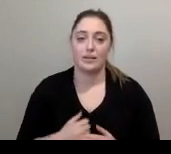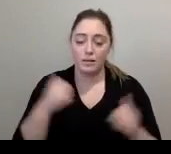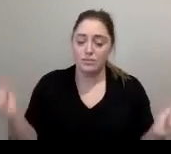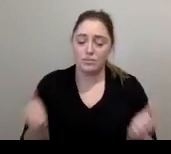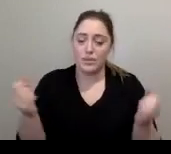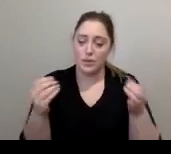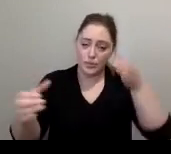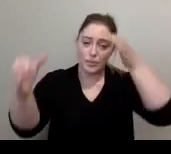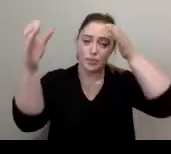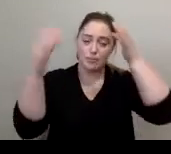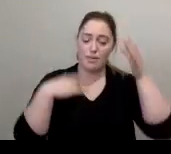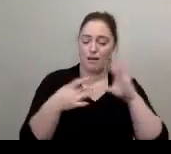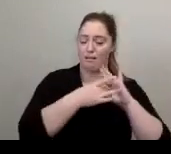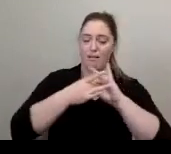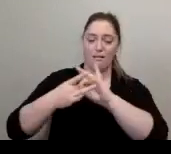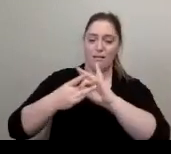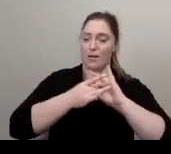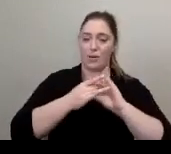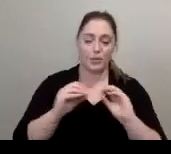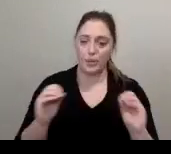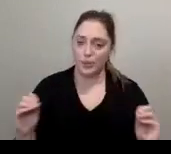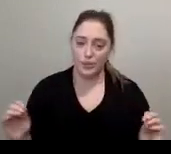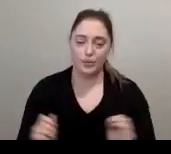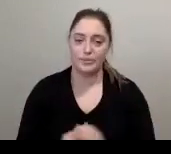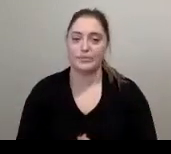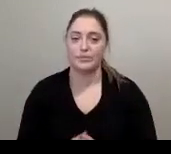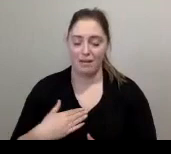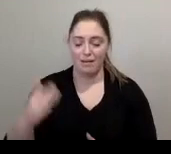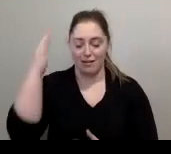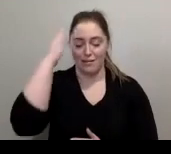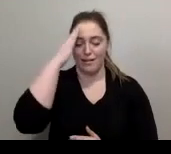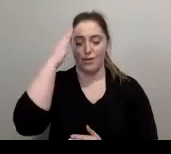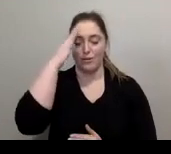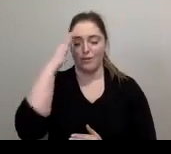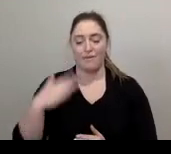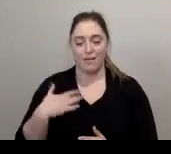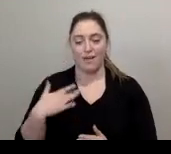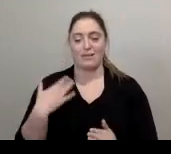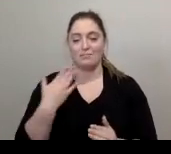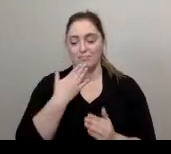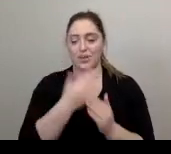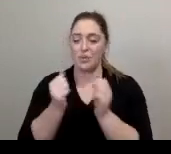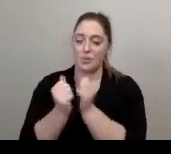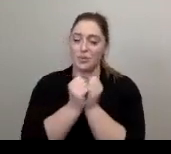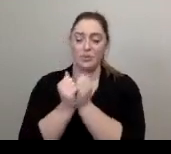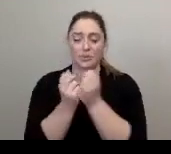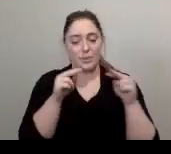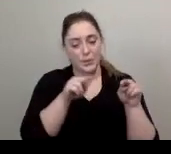I belong, but I know it feels good to be